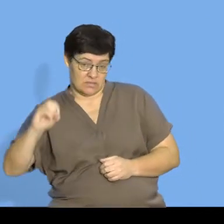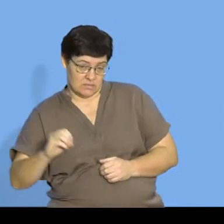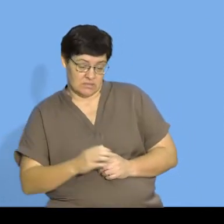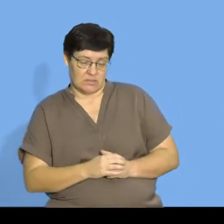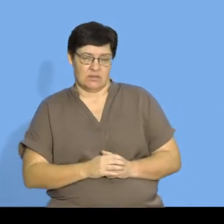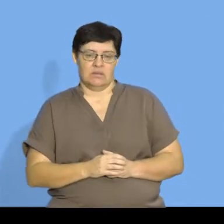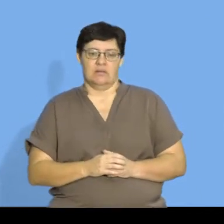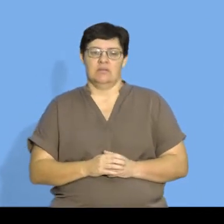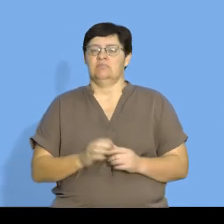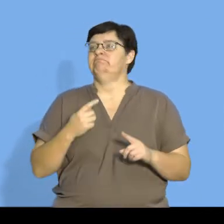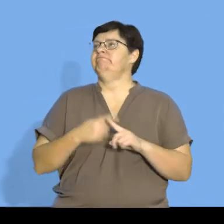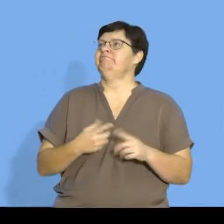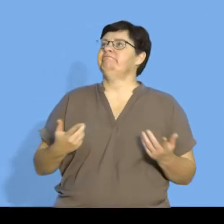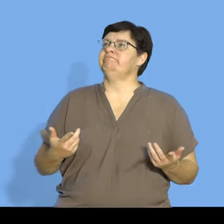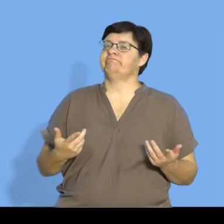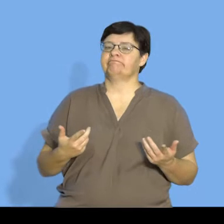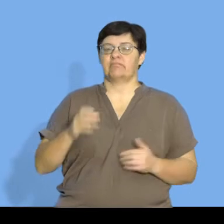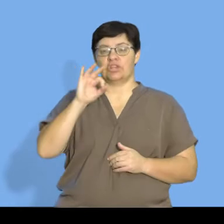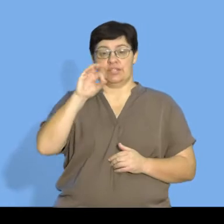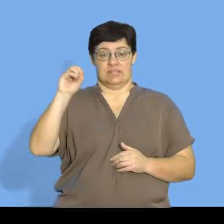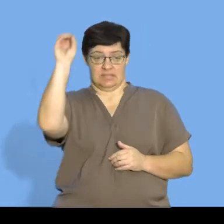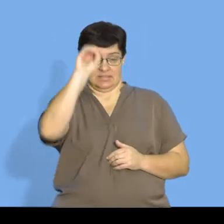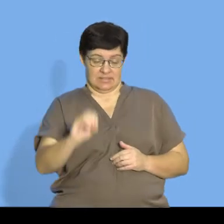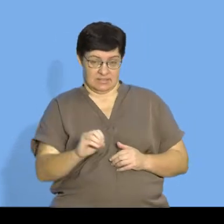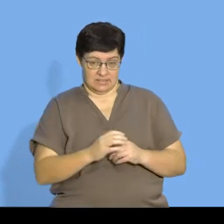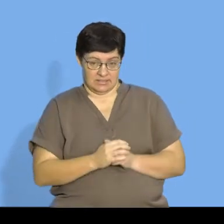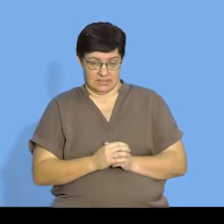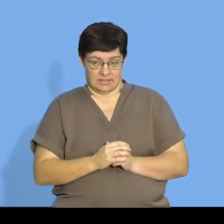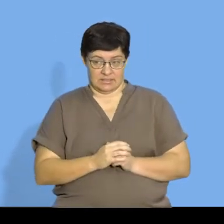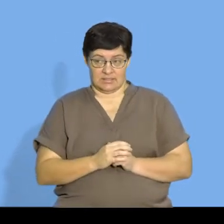right, times your 30%,